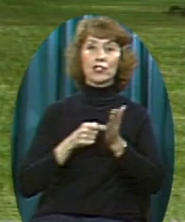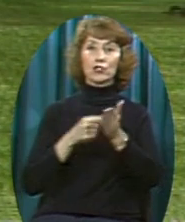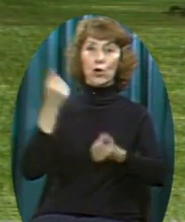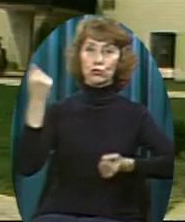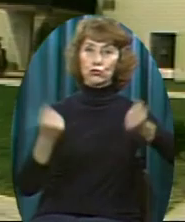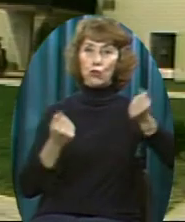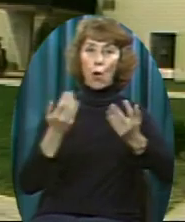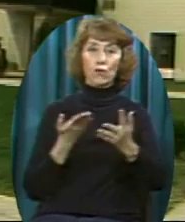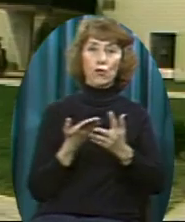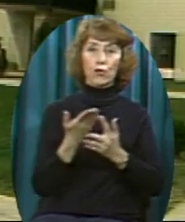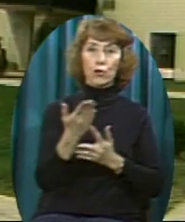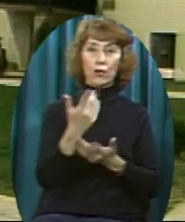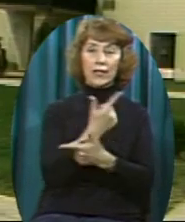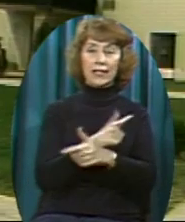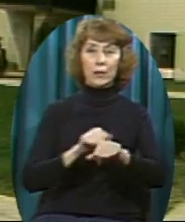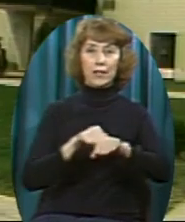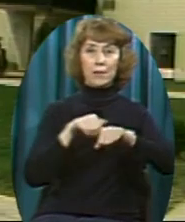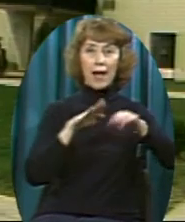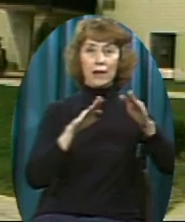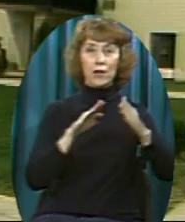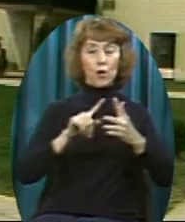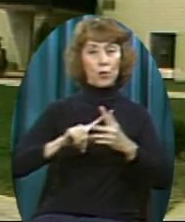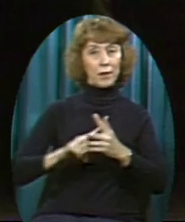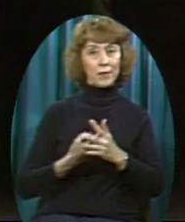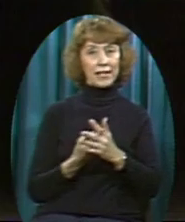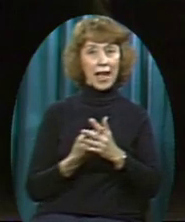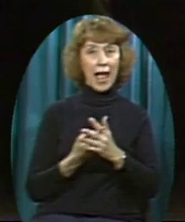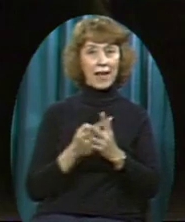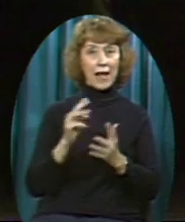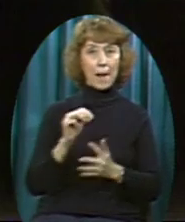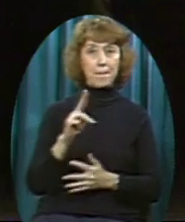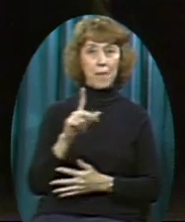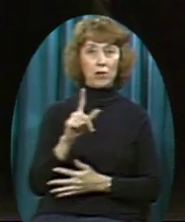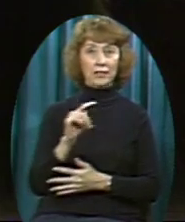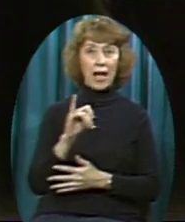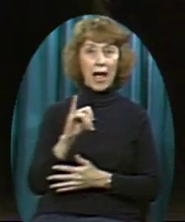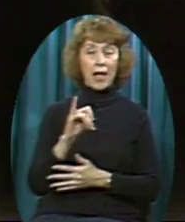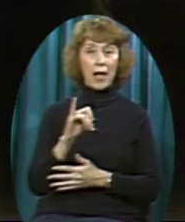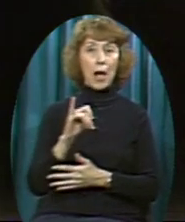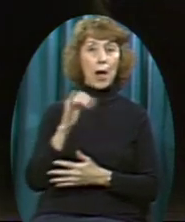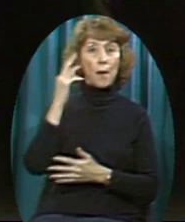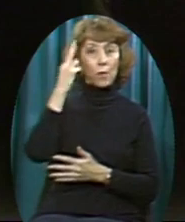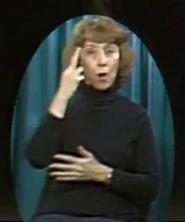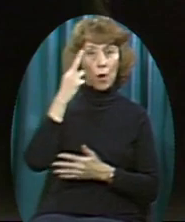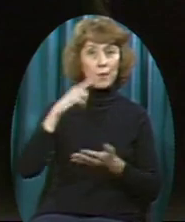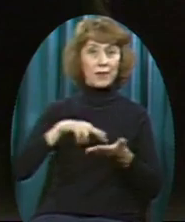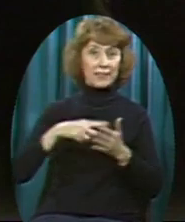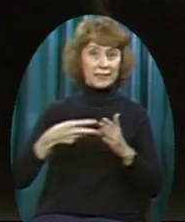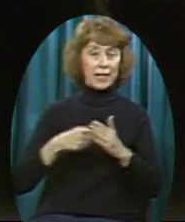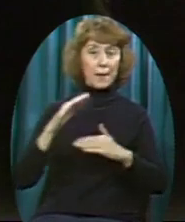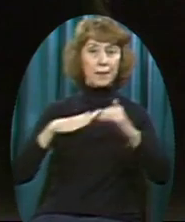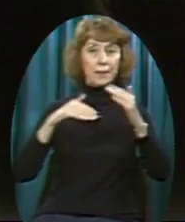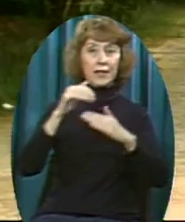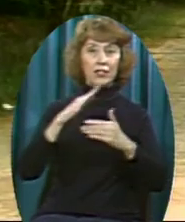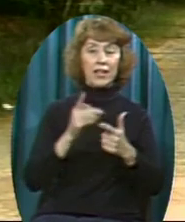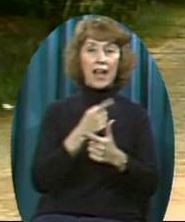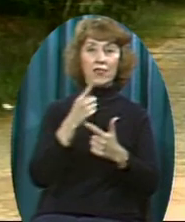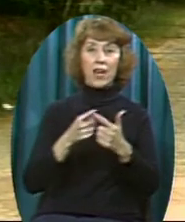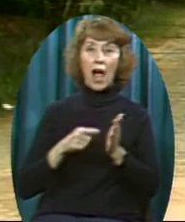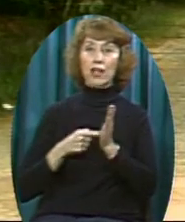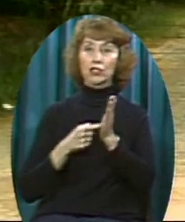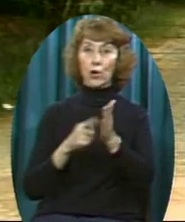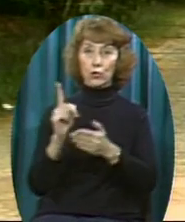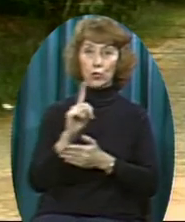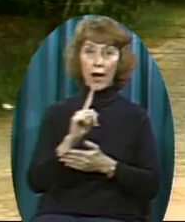Mountain. We began at the multipurpose building, and I took you around the completed buildings of Phase 1 and then on to where Phase 2